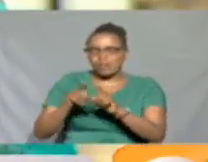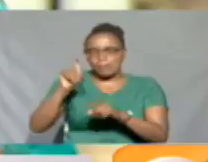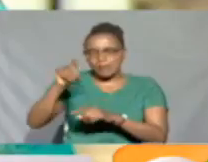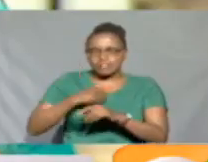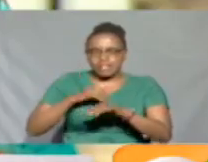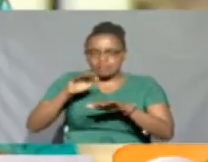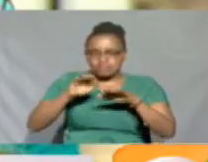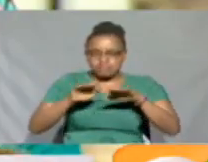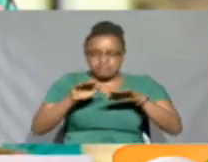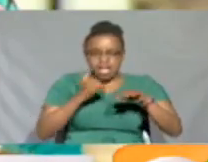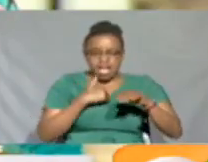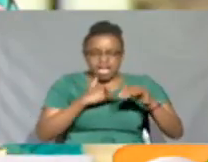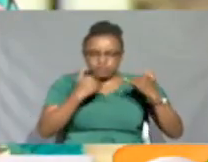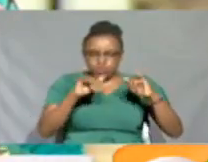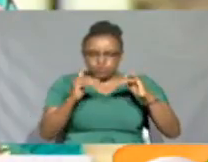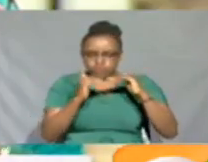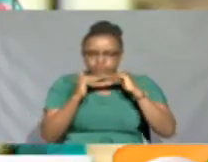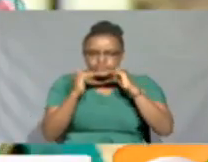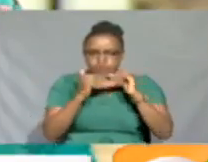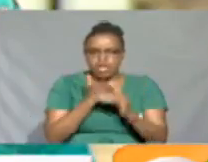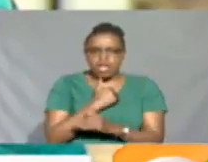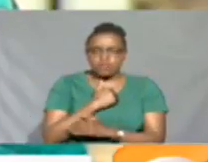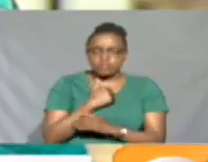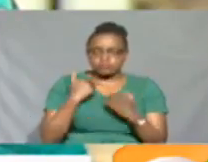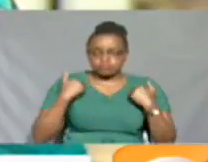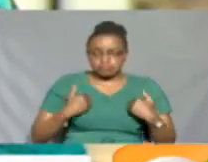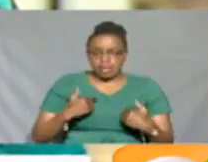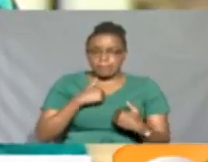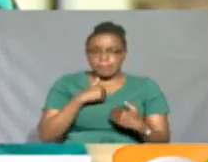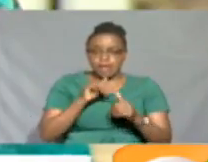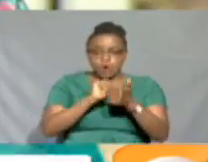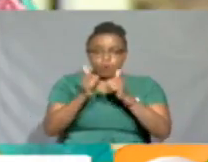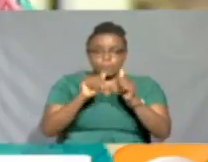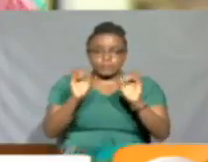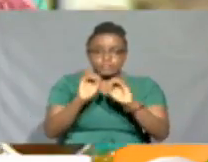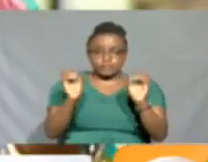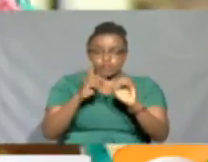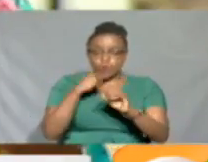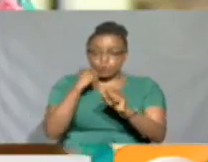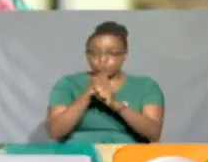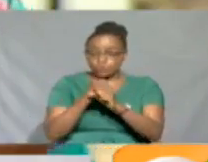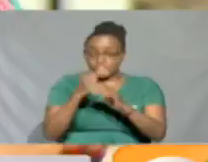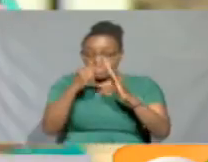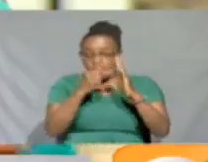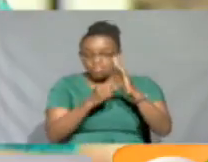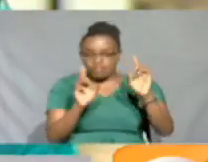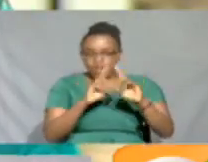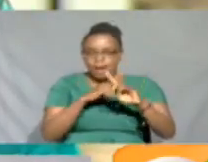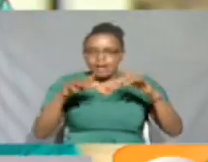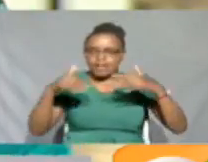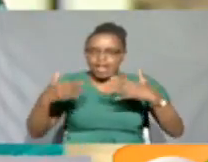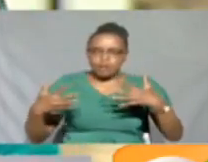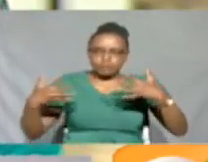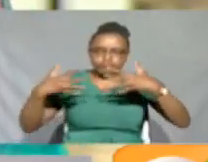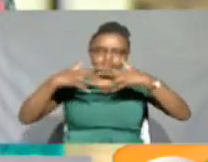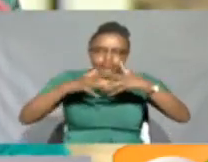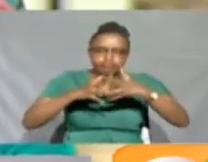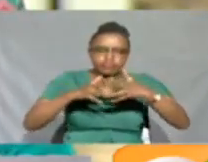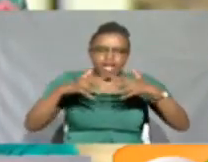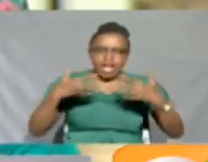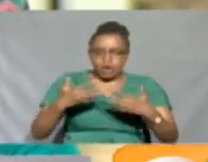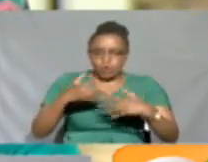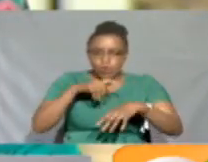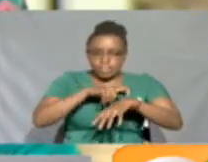a balance. And for me, from where I sit, it's not a competition on who is doing what, but how do we complement each other? Because the